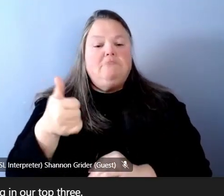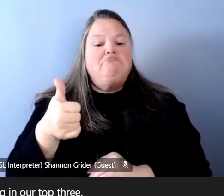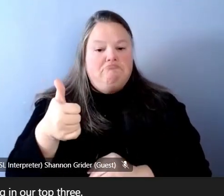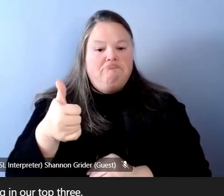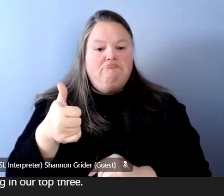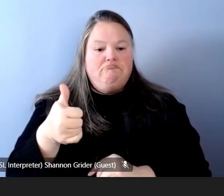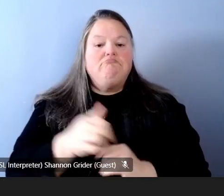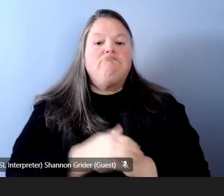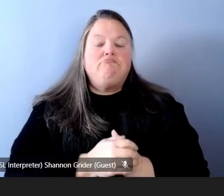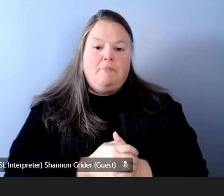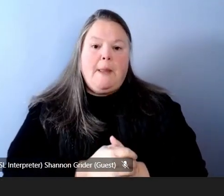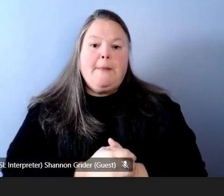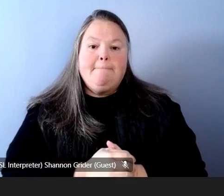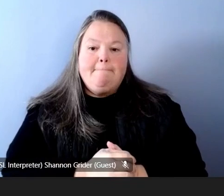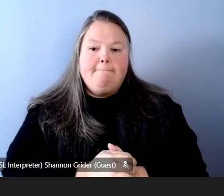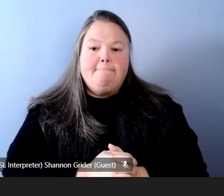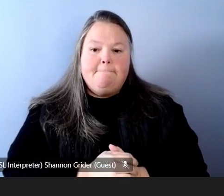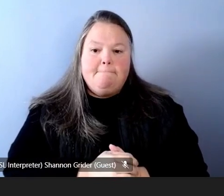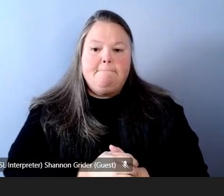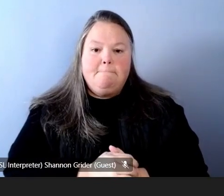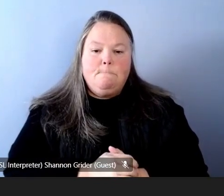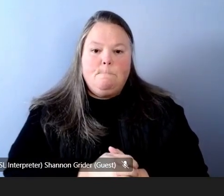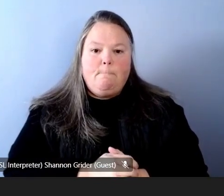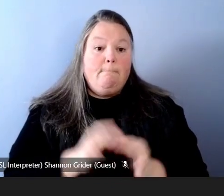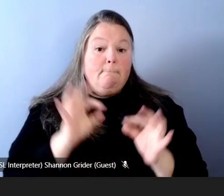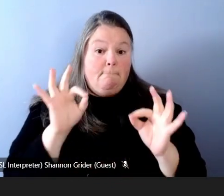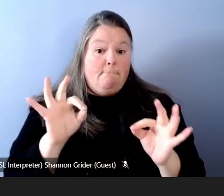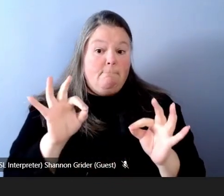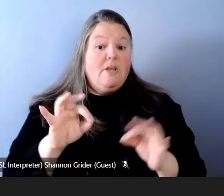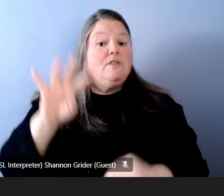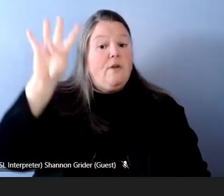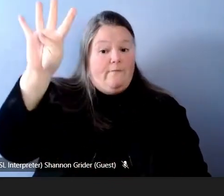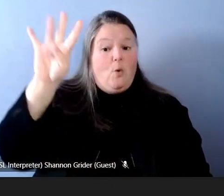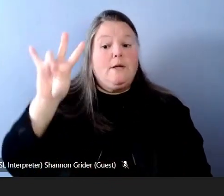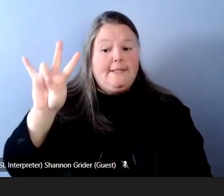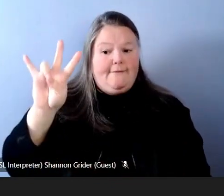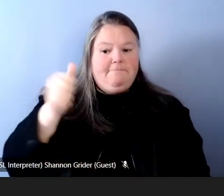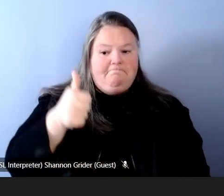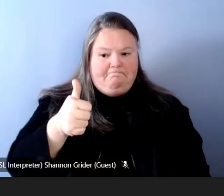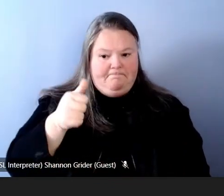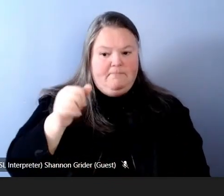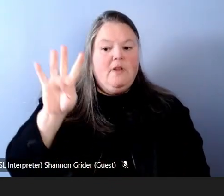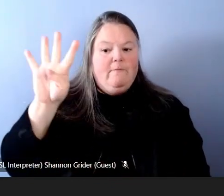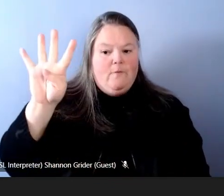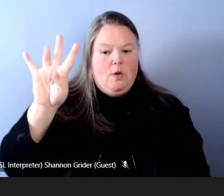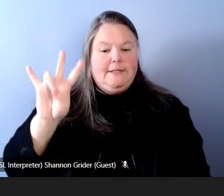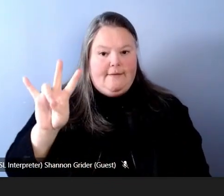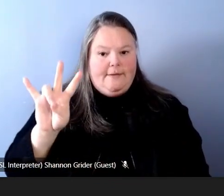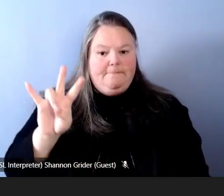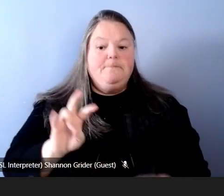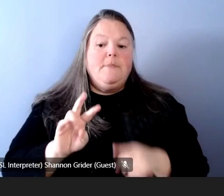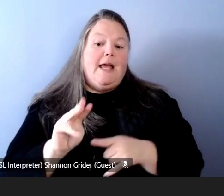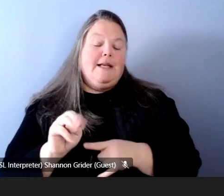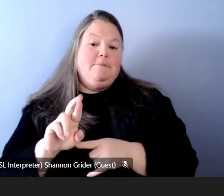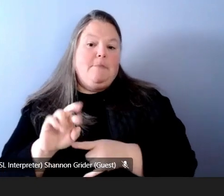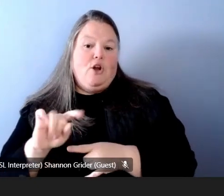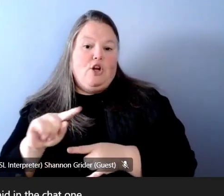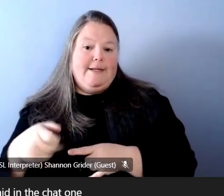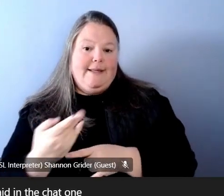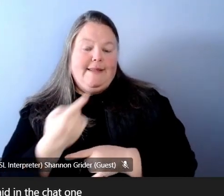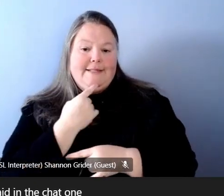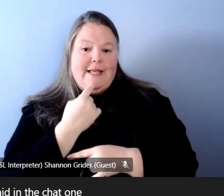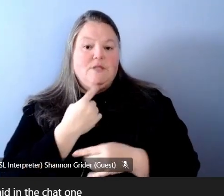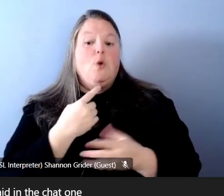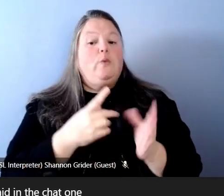Okay, so perfect. So 4, 7, and then as Meredith said in the chat, 1 we've also been